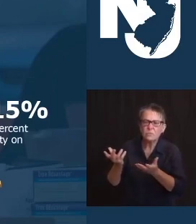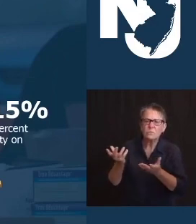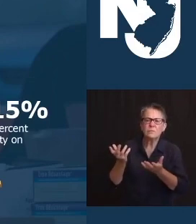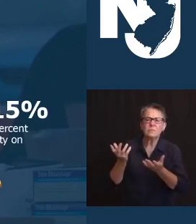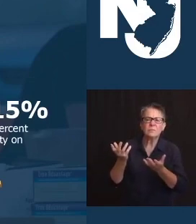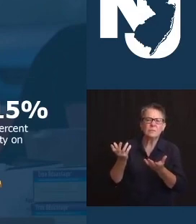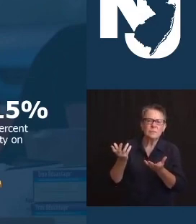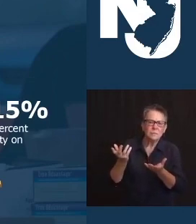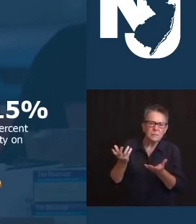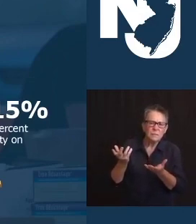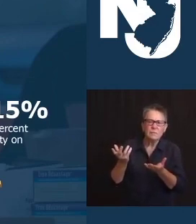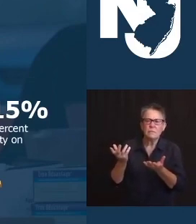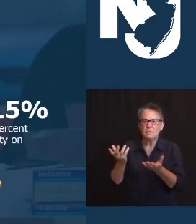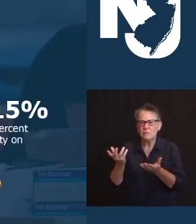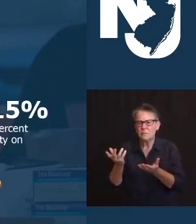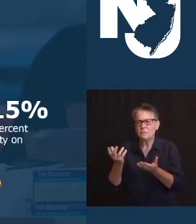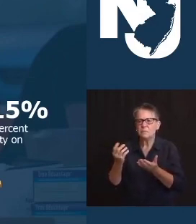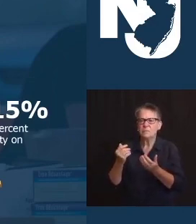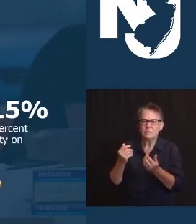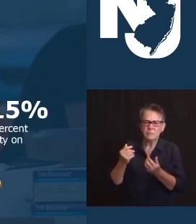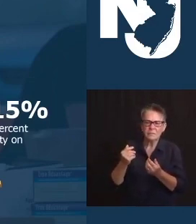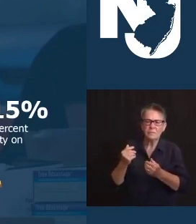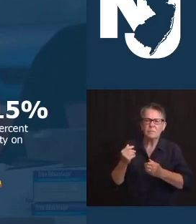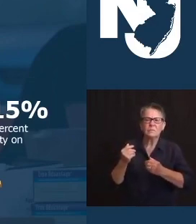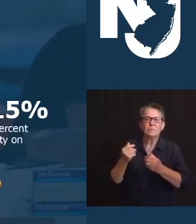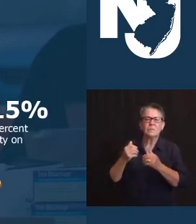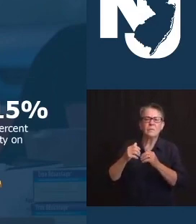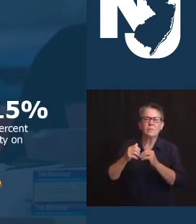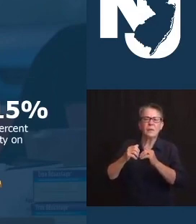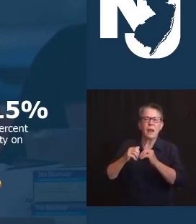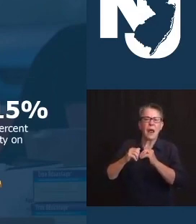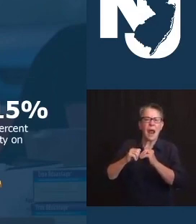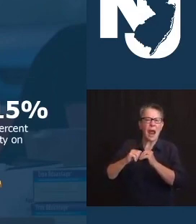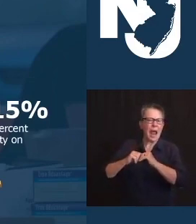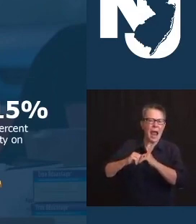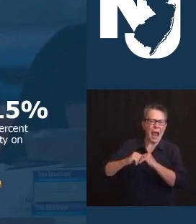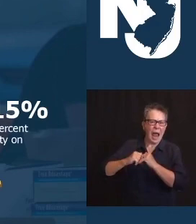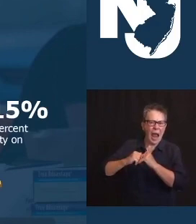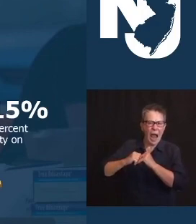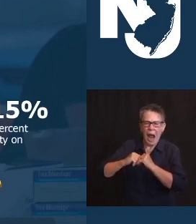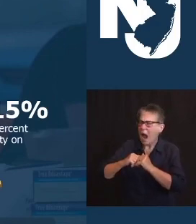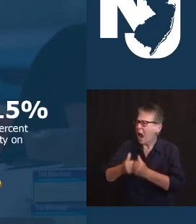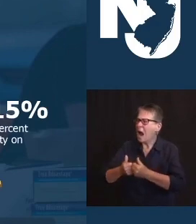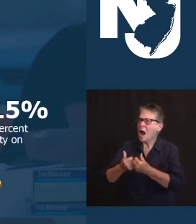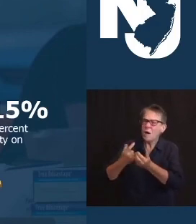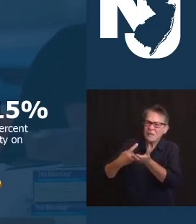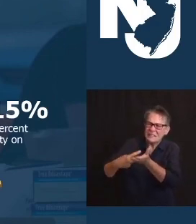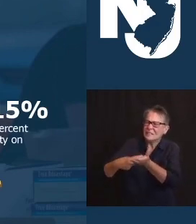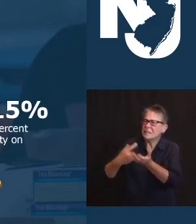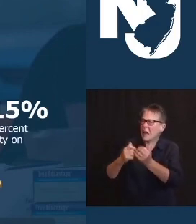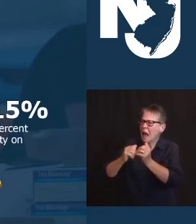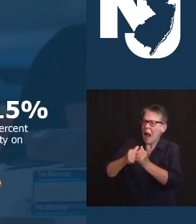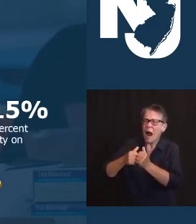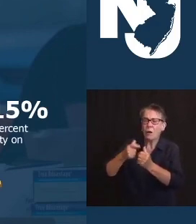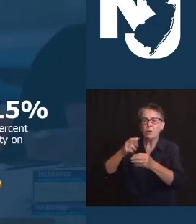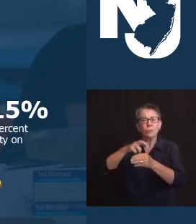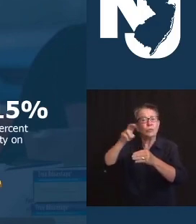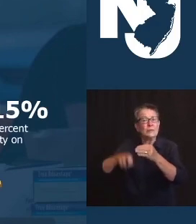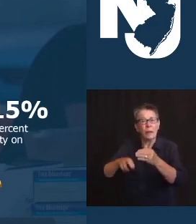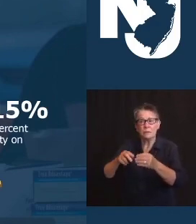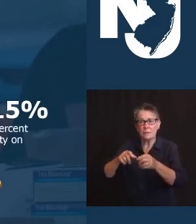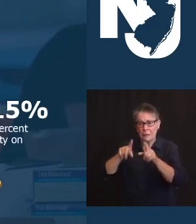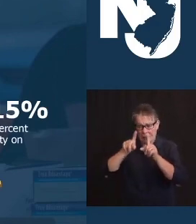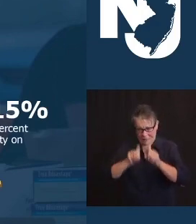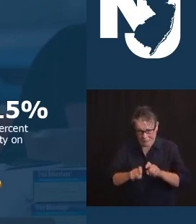most part, it's too long, and we had a good call with John. Side by side with that, we also continue ramping up our contact